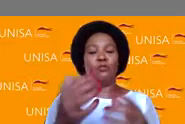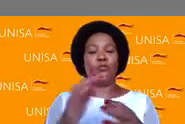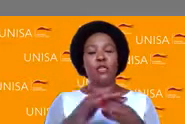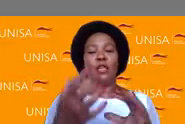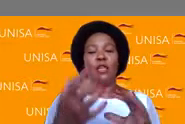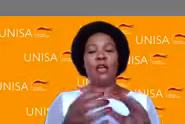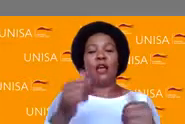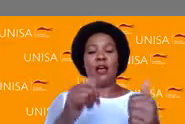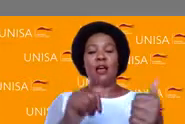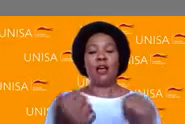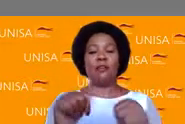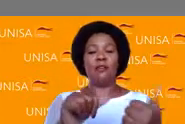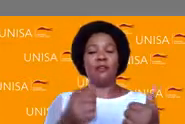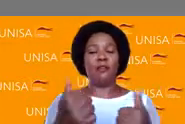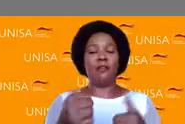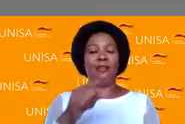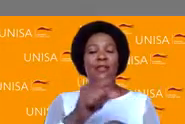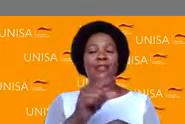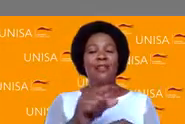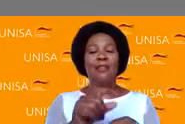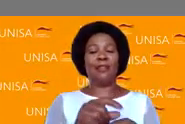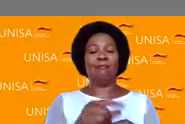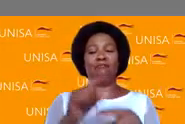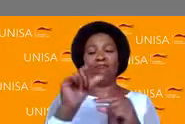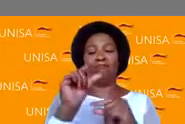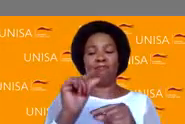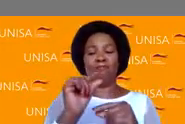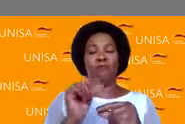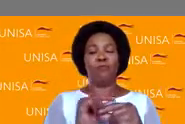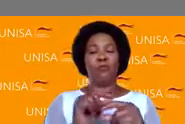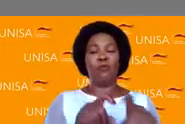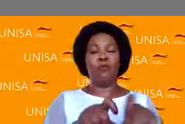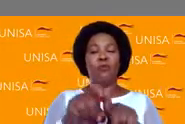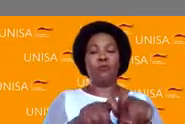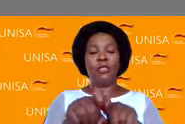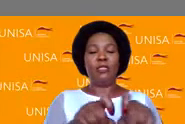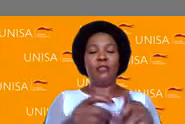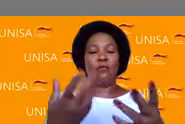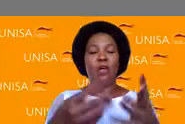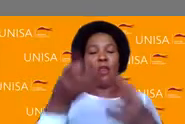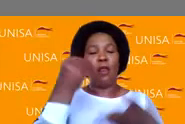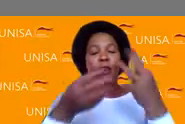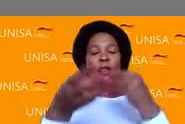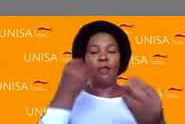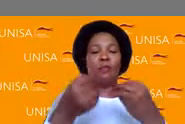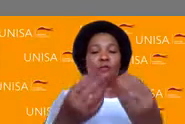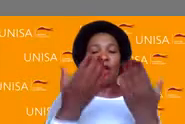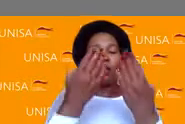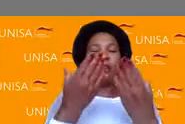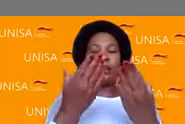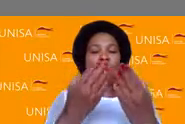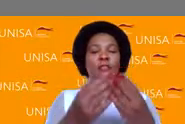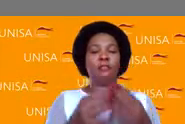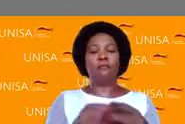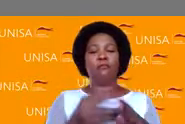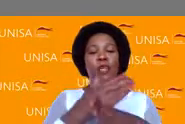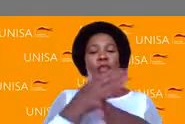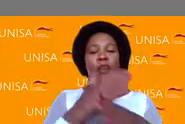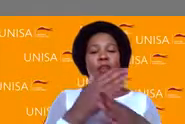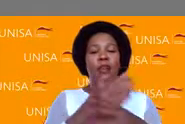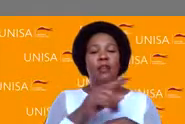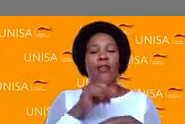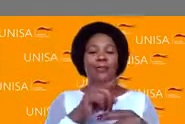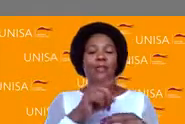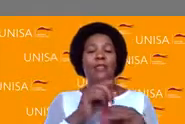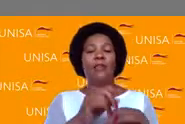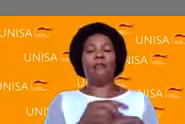So this is the micro competencies that you will learn throughout, your academic career, and these you can